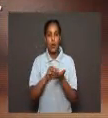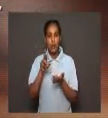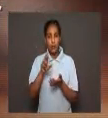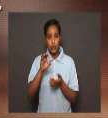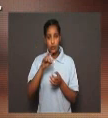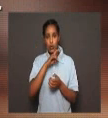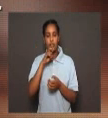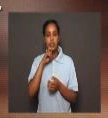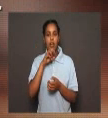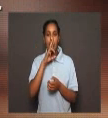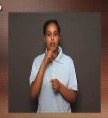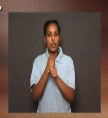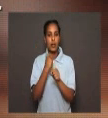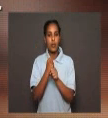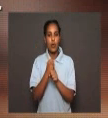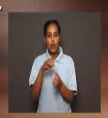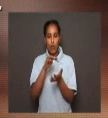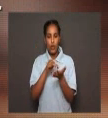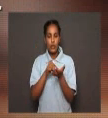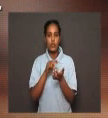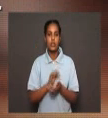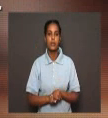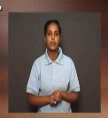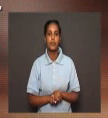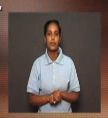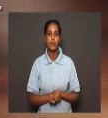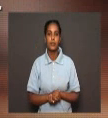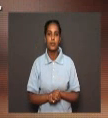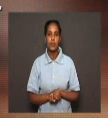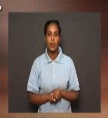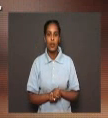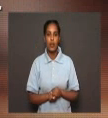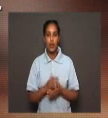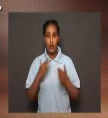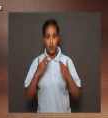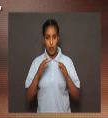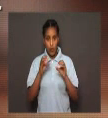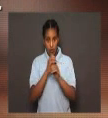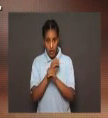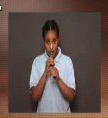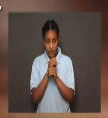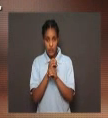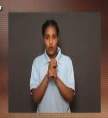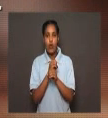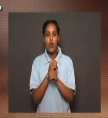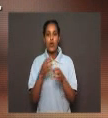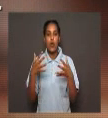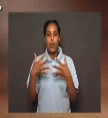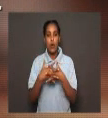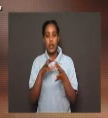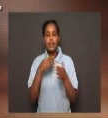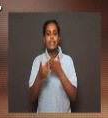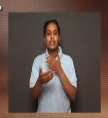Molecular solids are made up of molecules. Organic compounds and